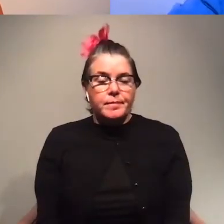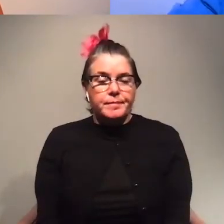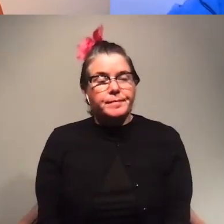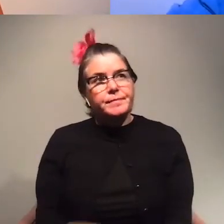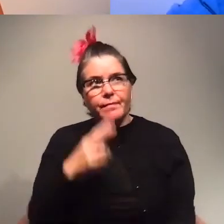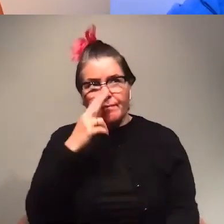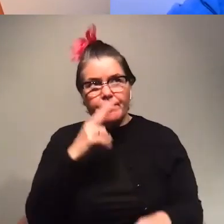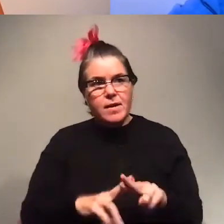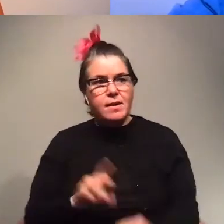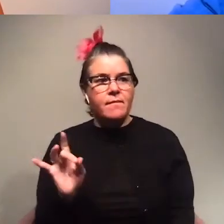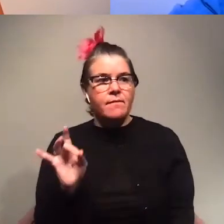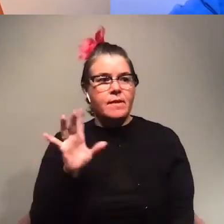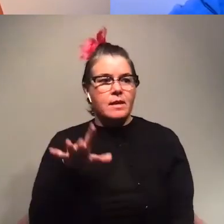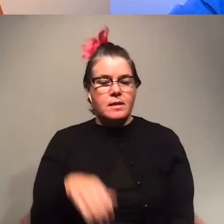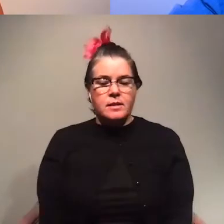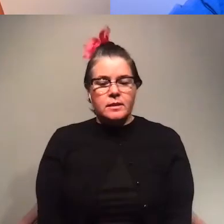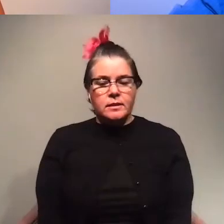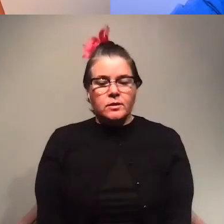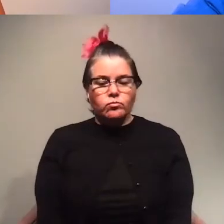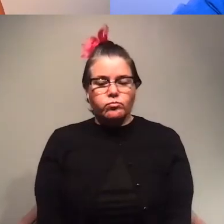Fun fact.